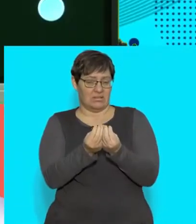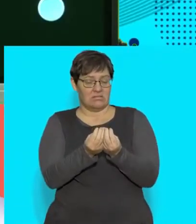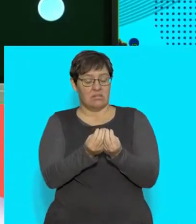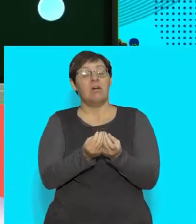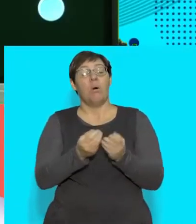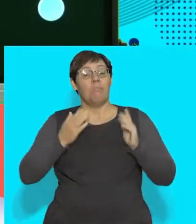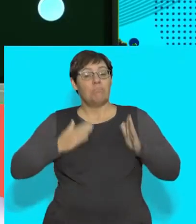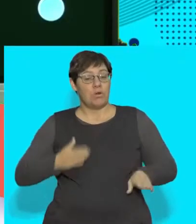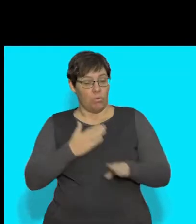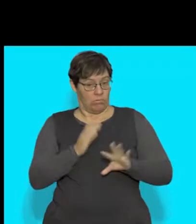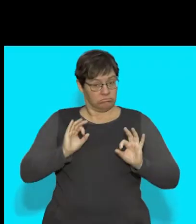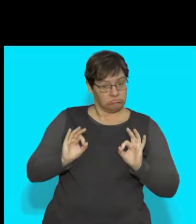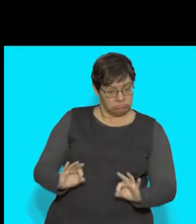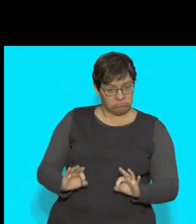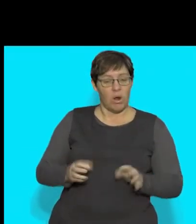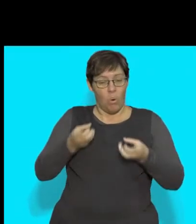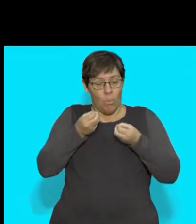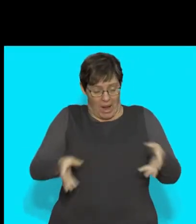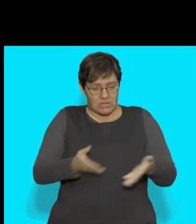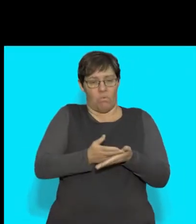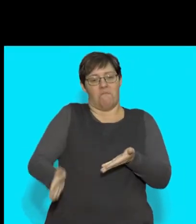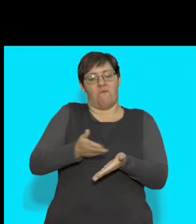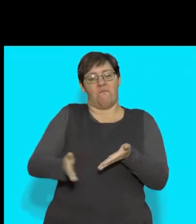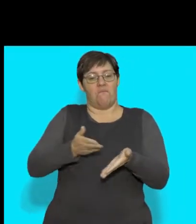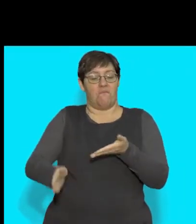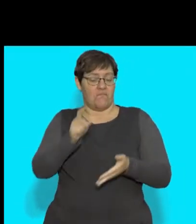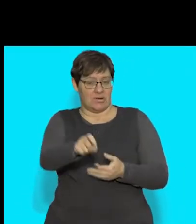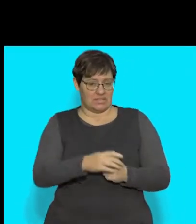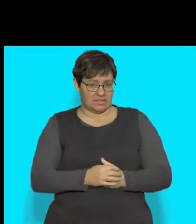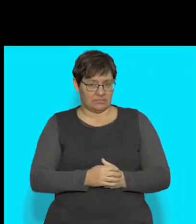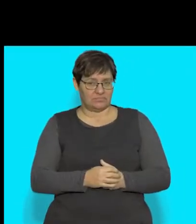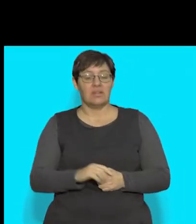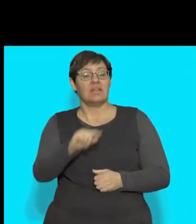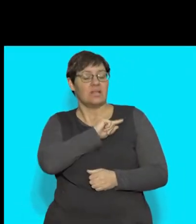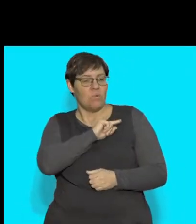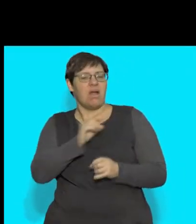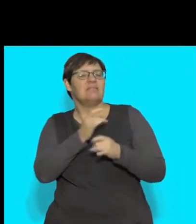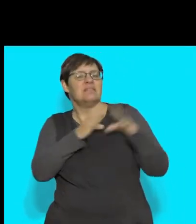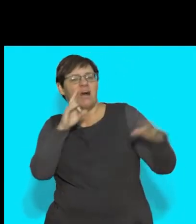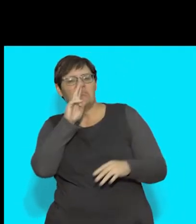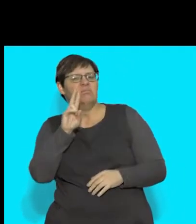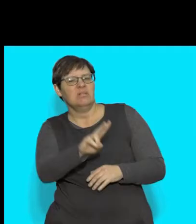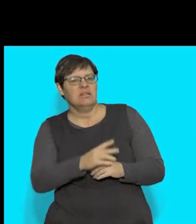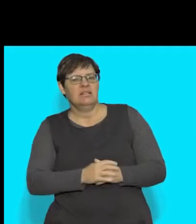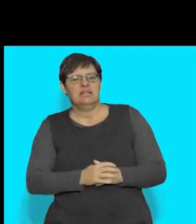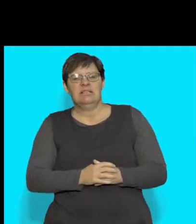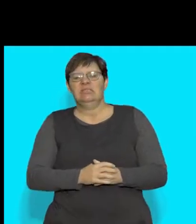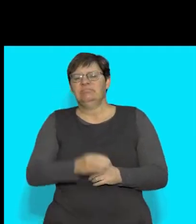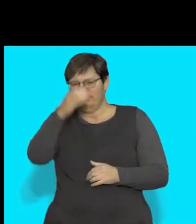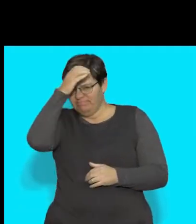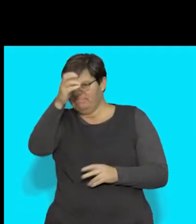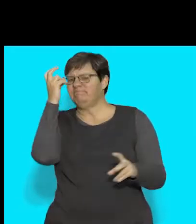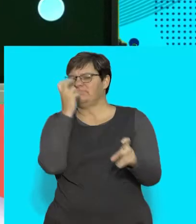these waste products. And that is why I said we start off looking, it's a very difficult concept that in order to